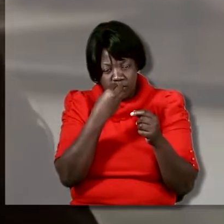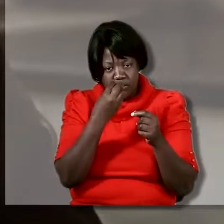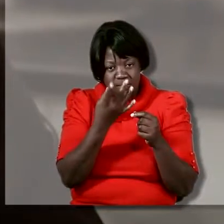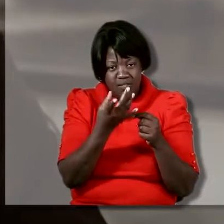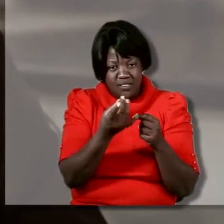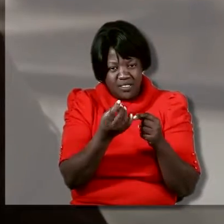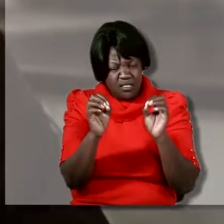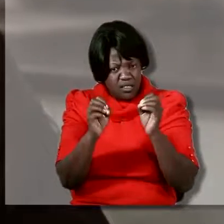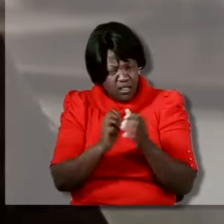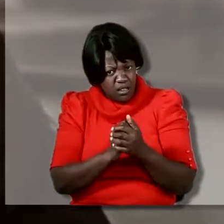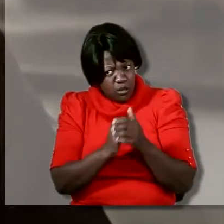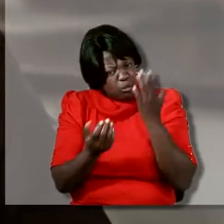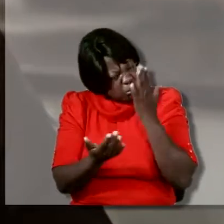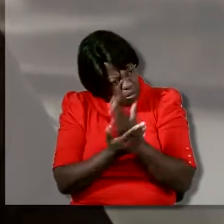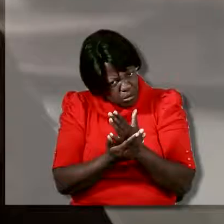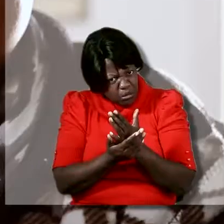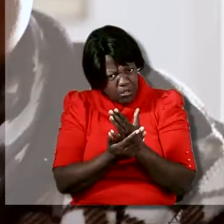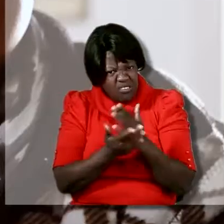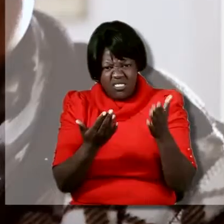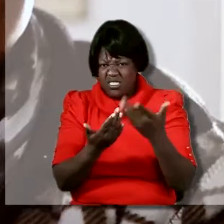Miss Weatherly does not explain it like you do?